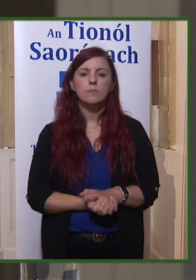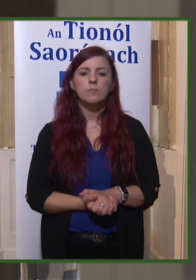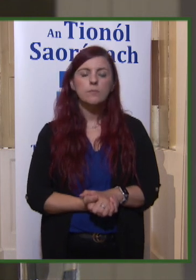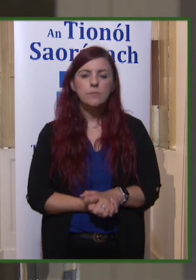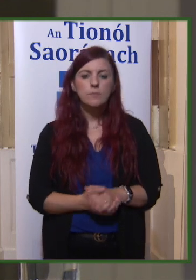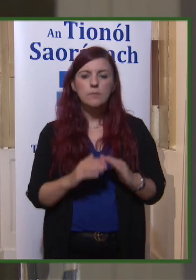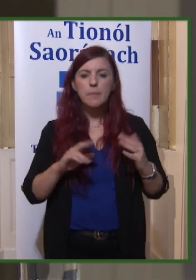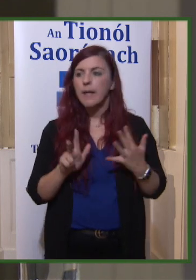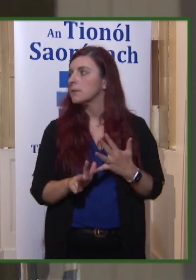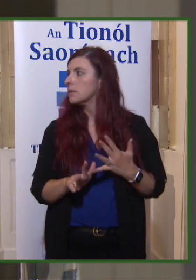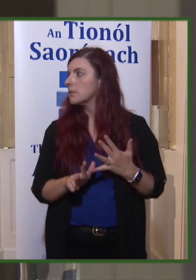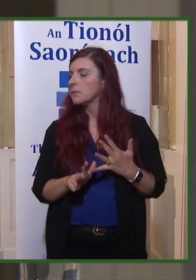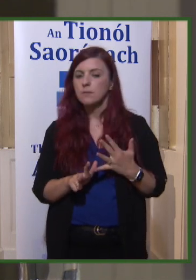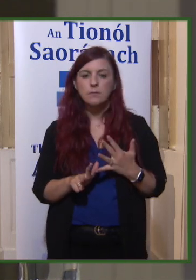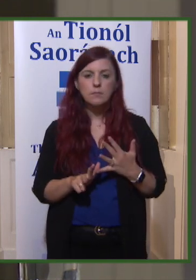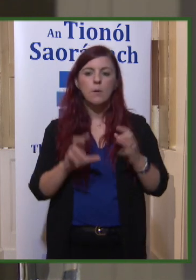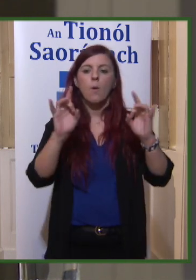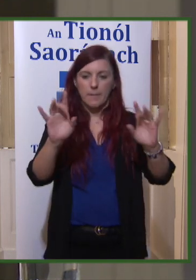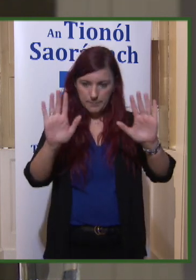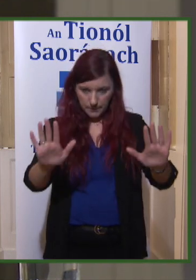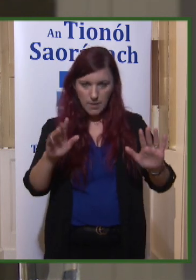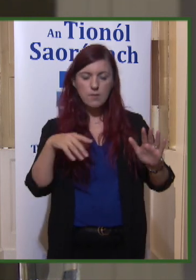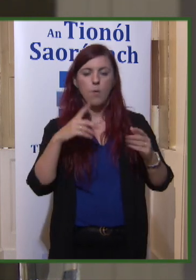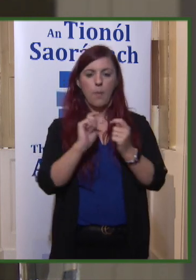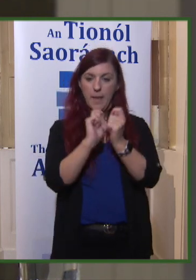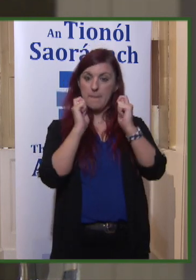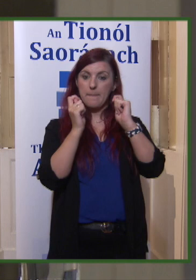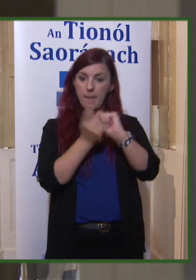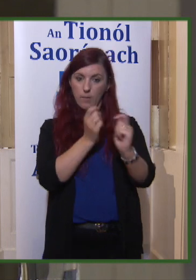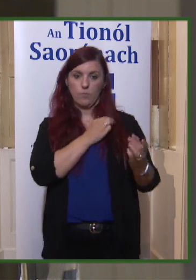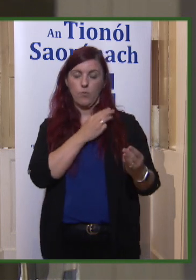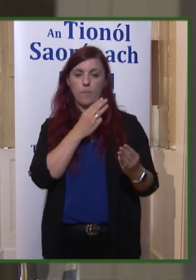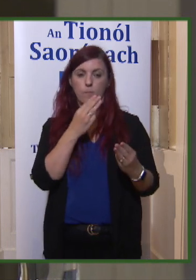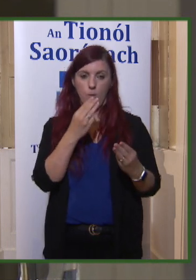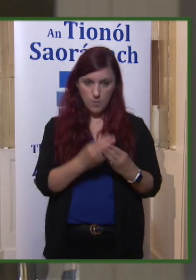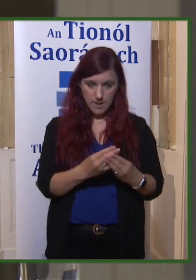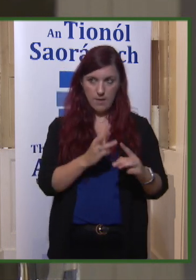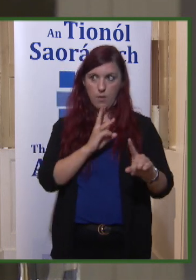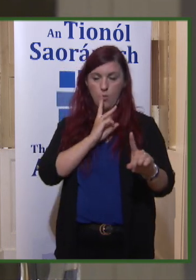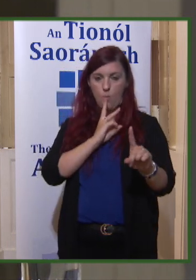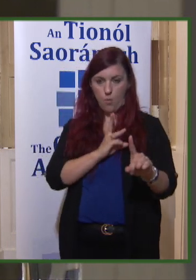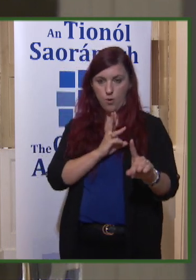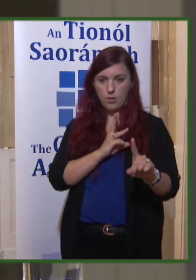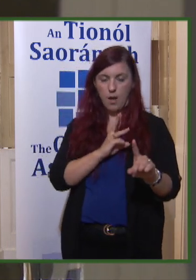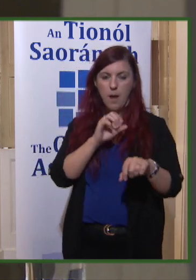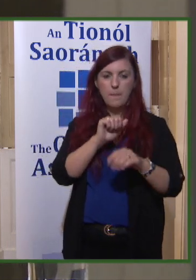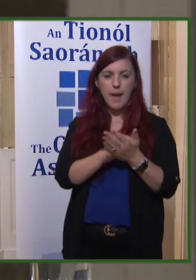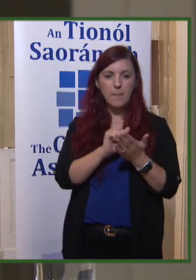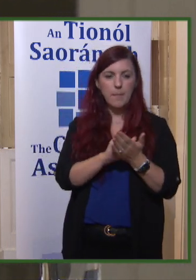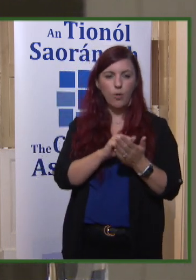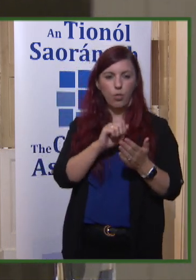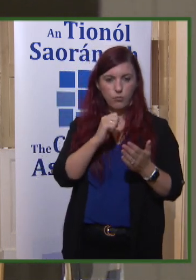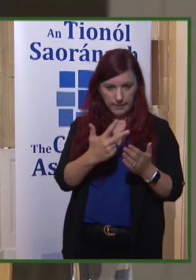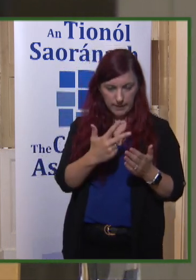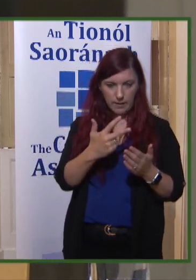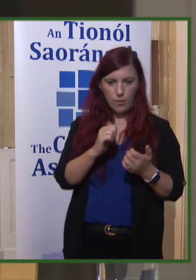8? Okay, so the amendment is that on ballot paper number 3, to be new table,